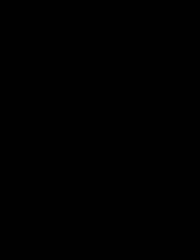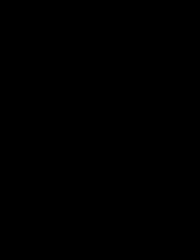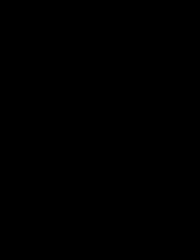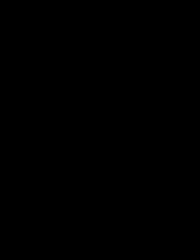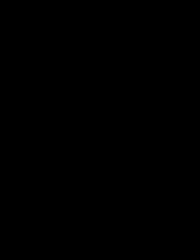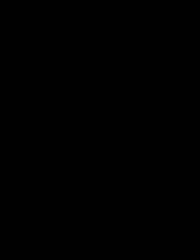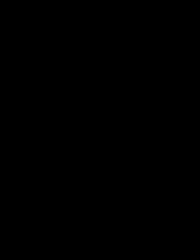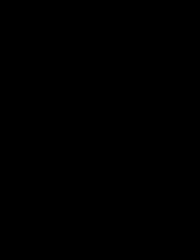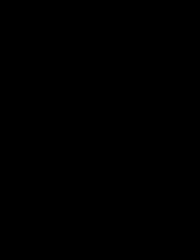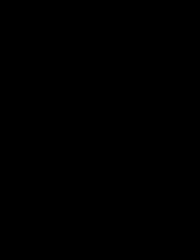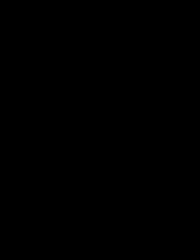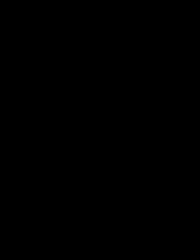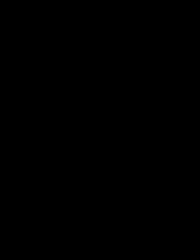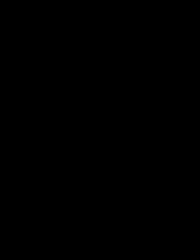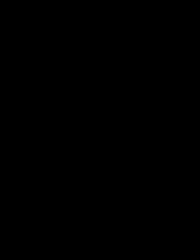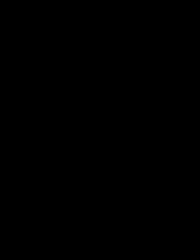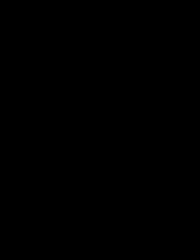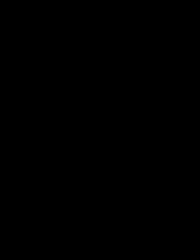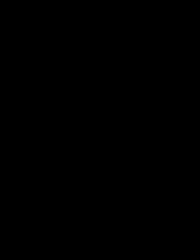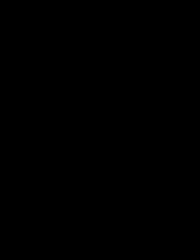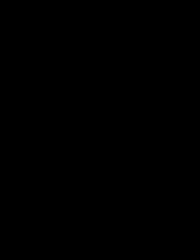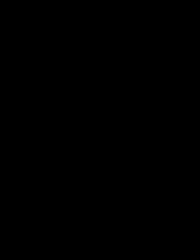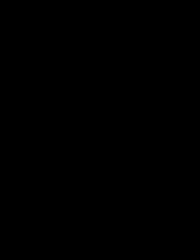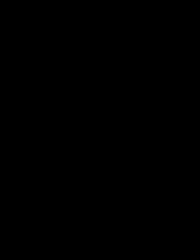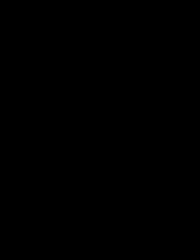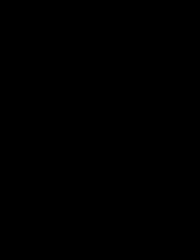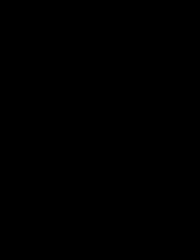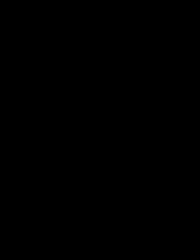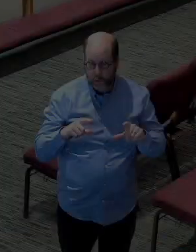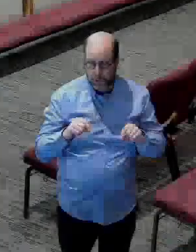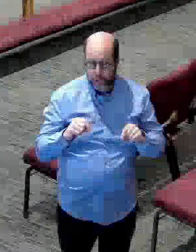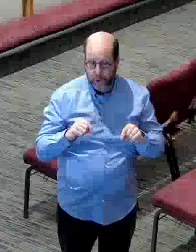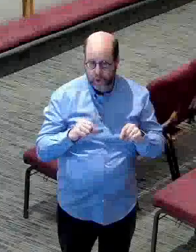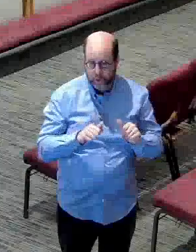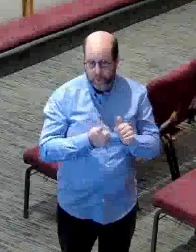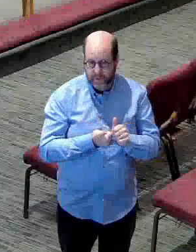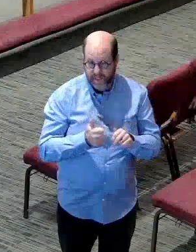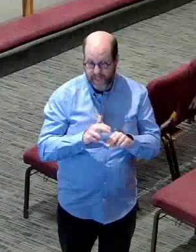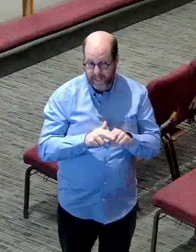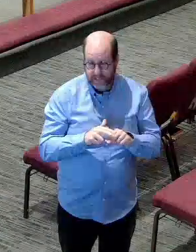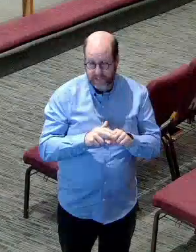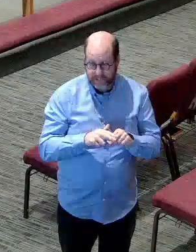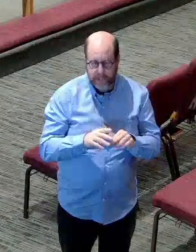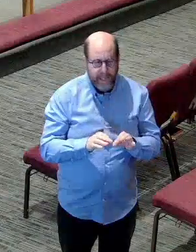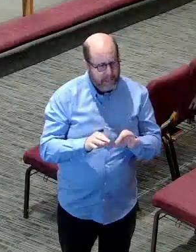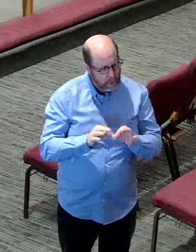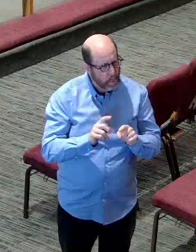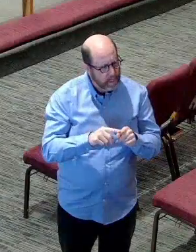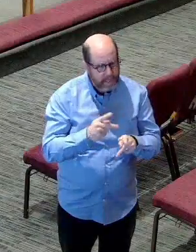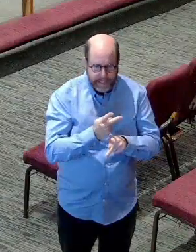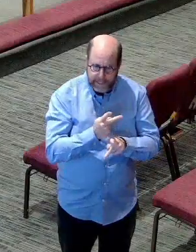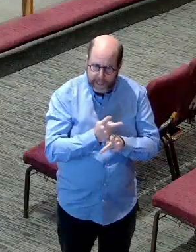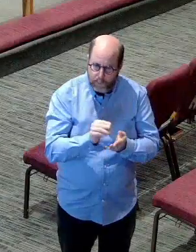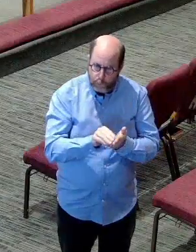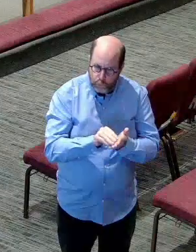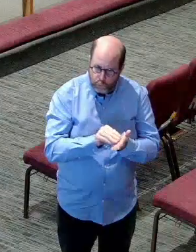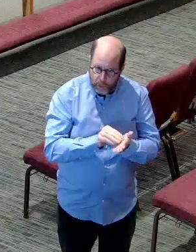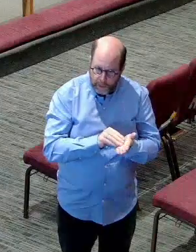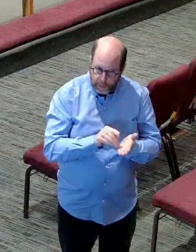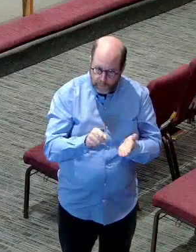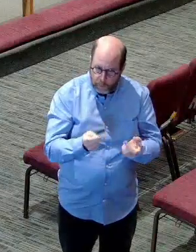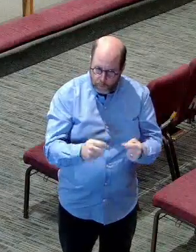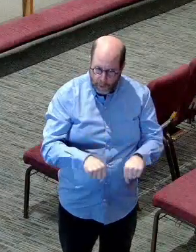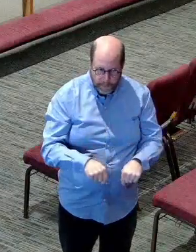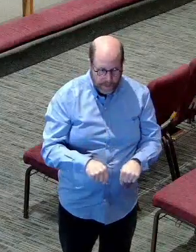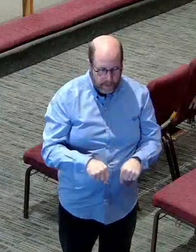Fill out the attendance card. This is very important for us to keep records, so please fill